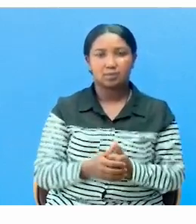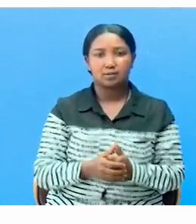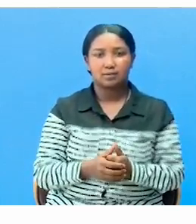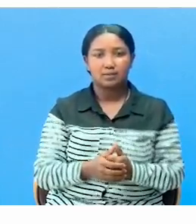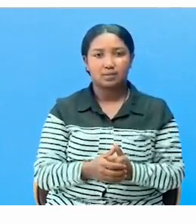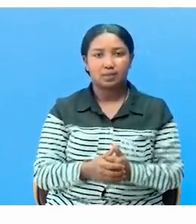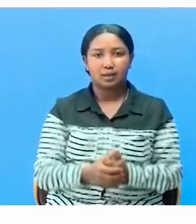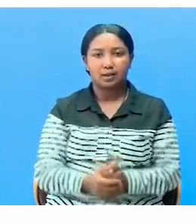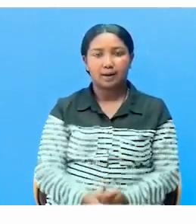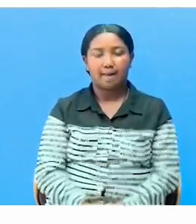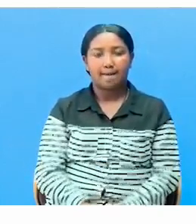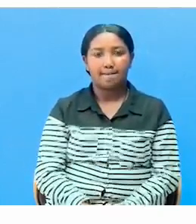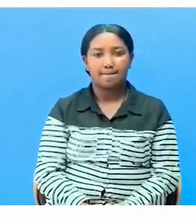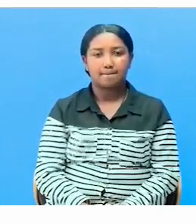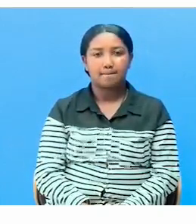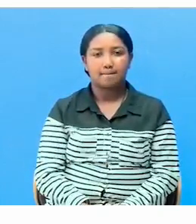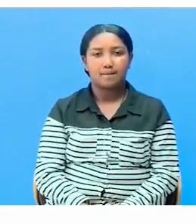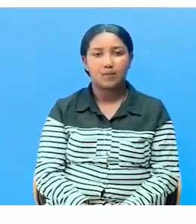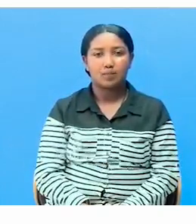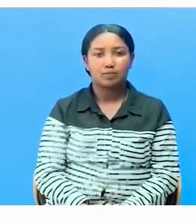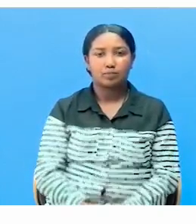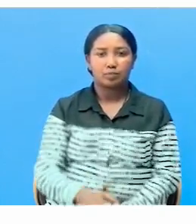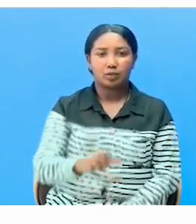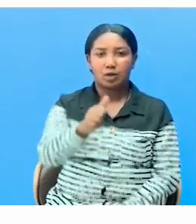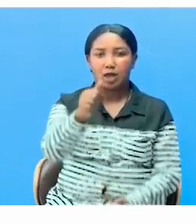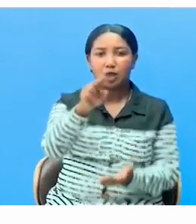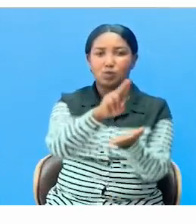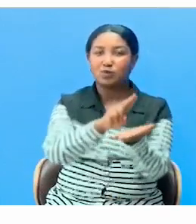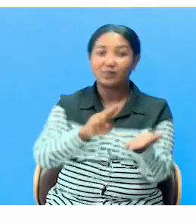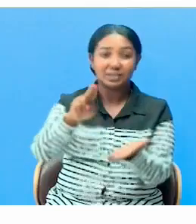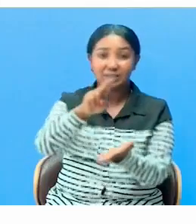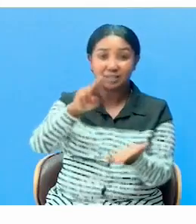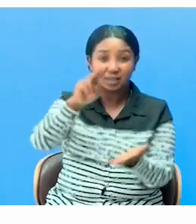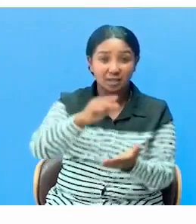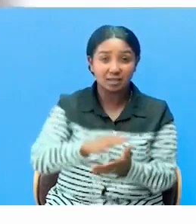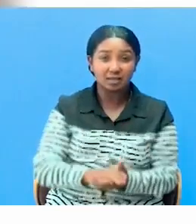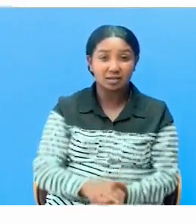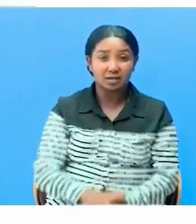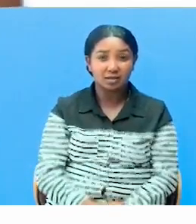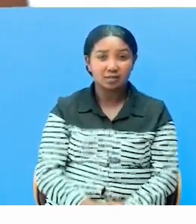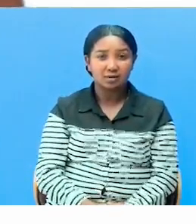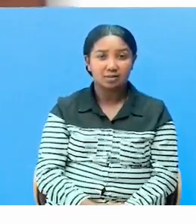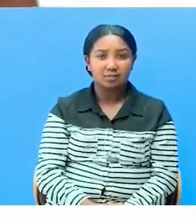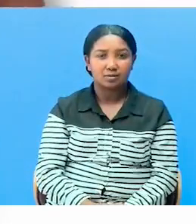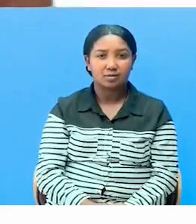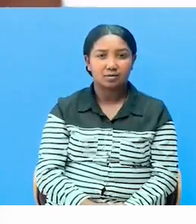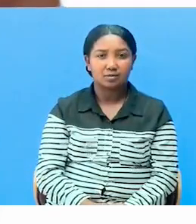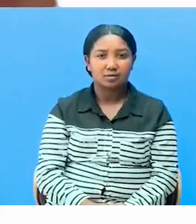a university,